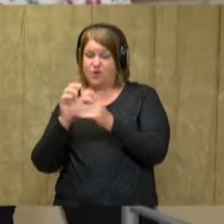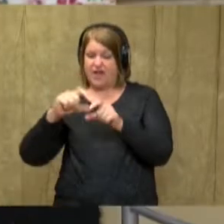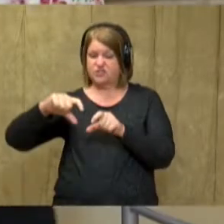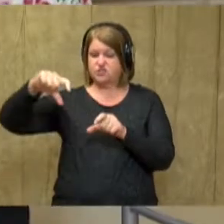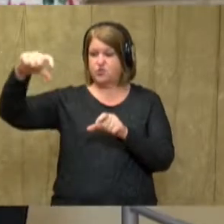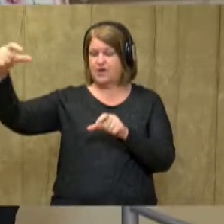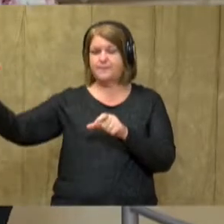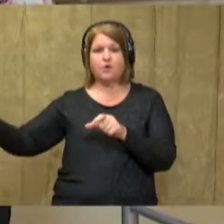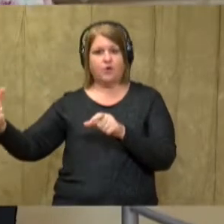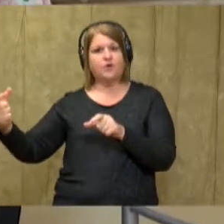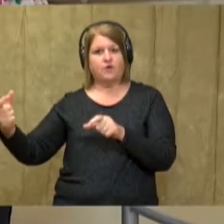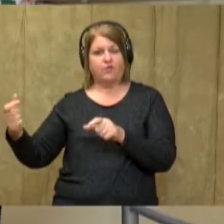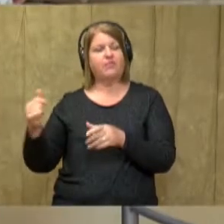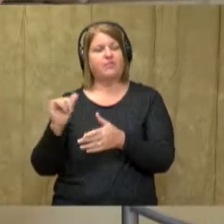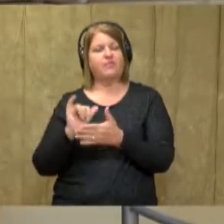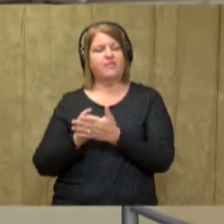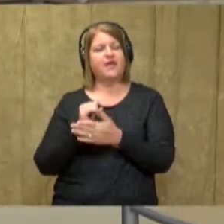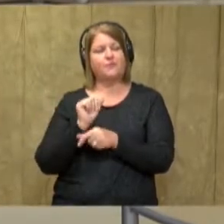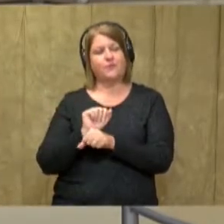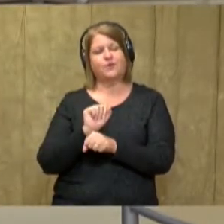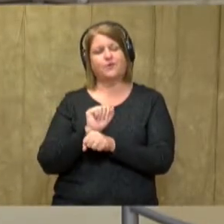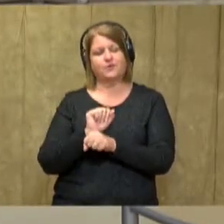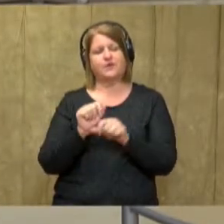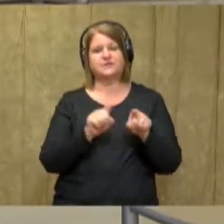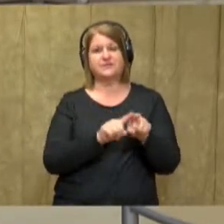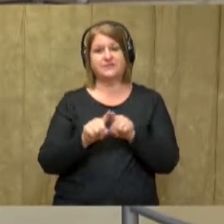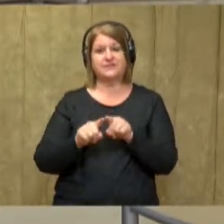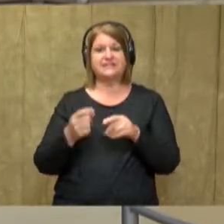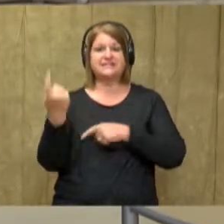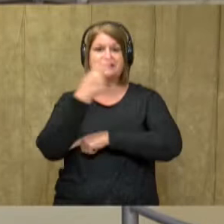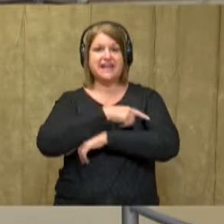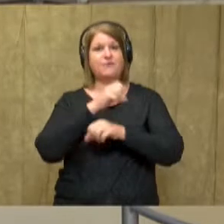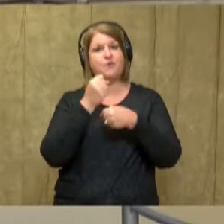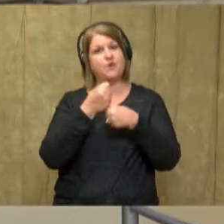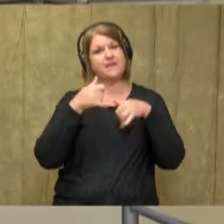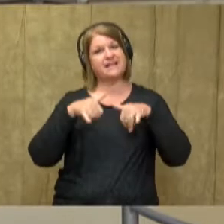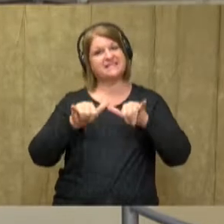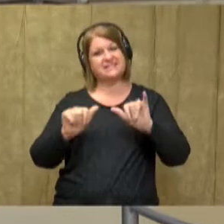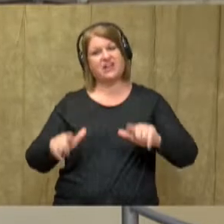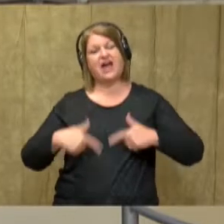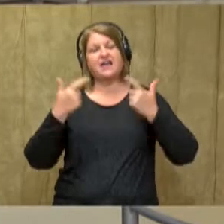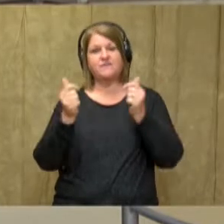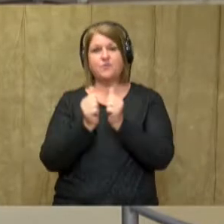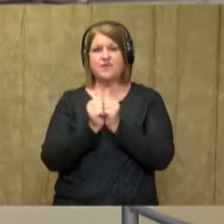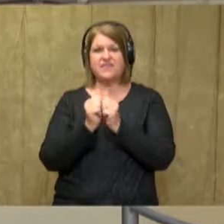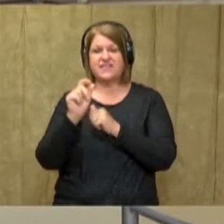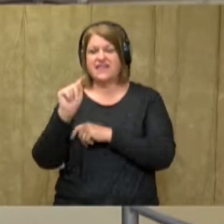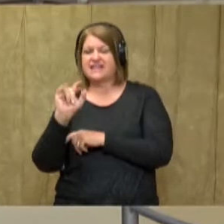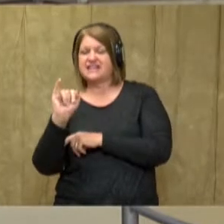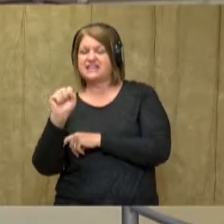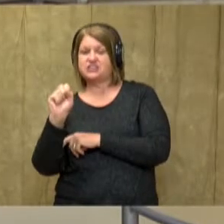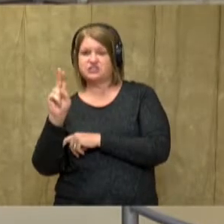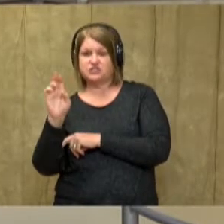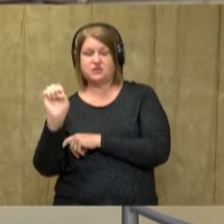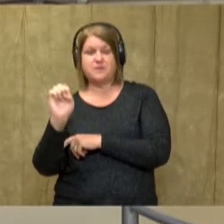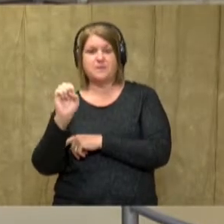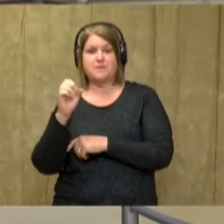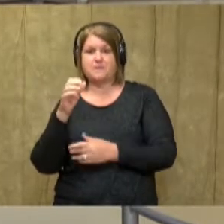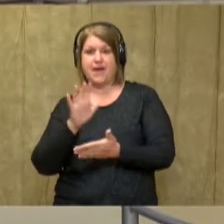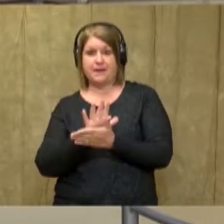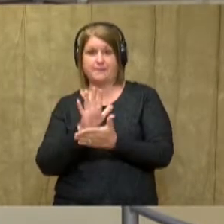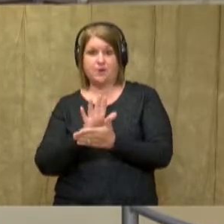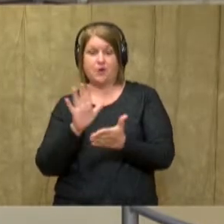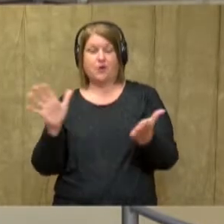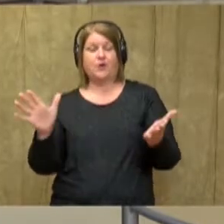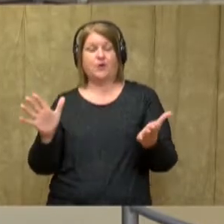for this project too, because today we're going to make a still life with tissue paper. So this is going to be a lot of fun. You're going to hear me